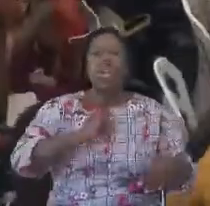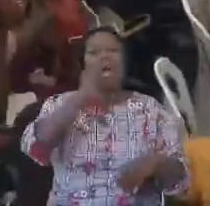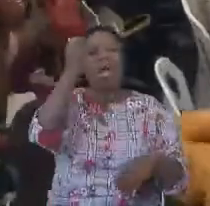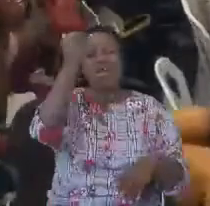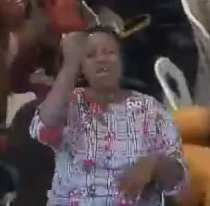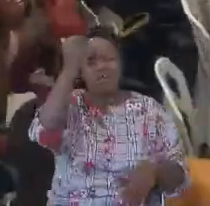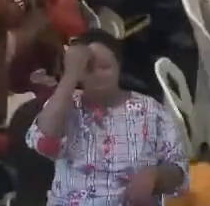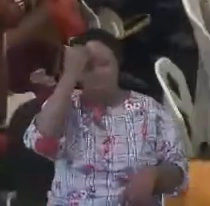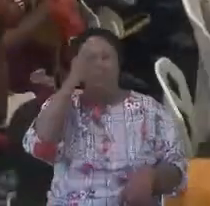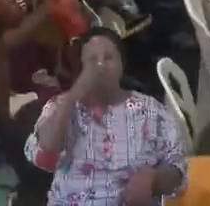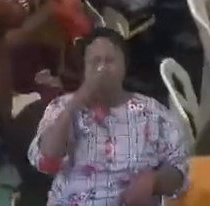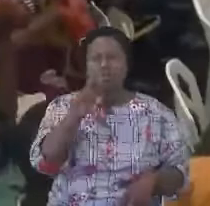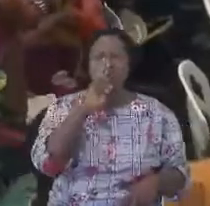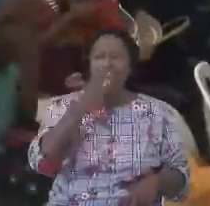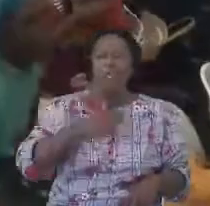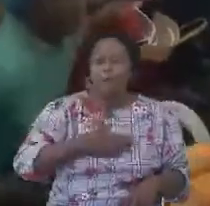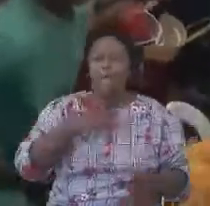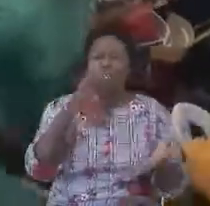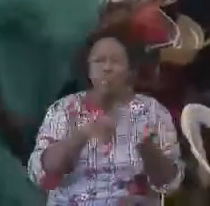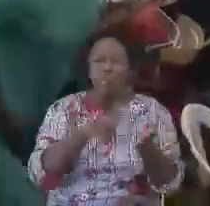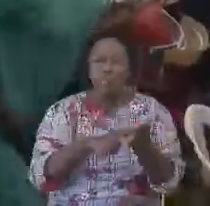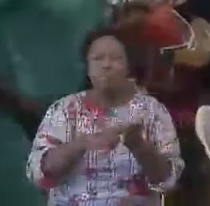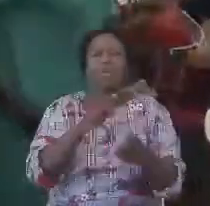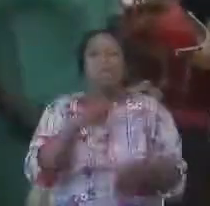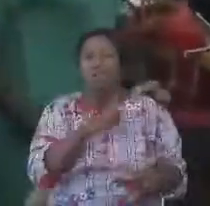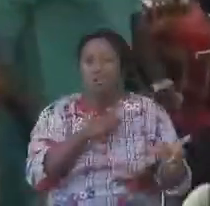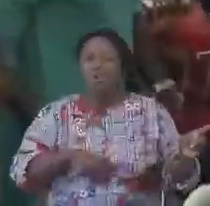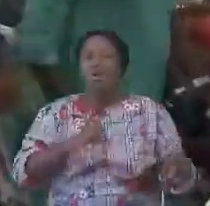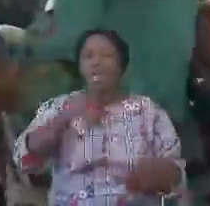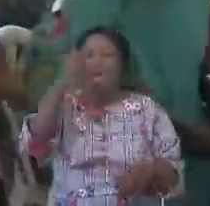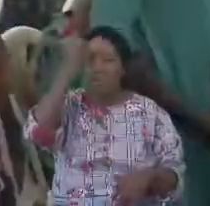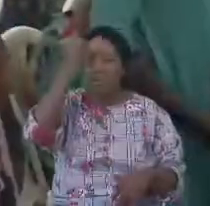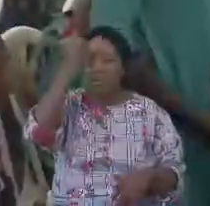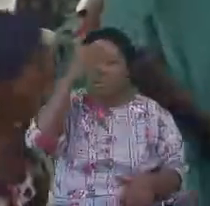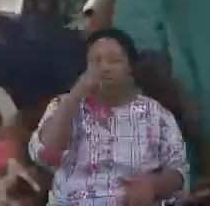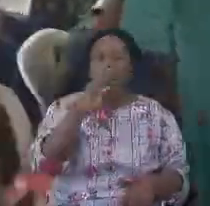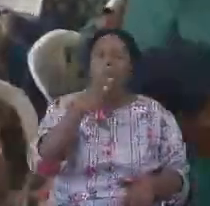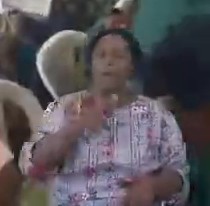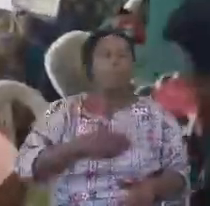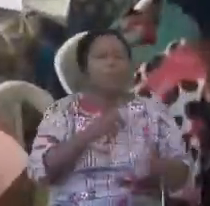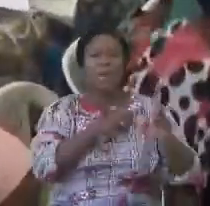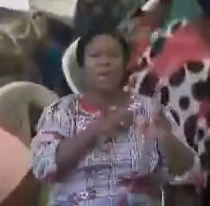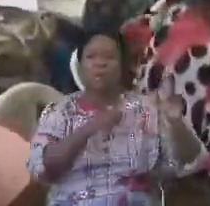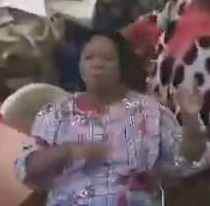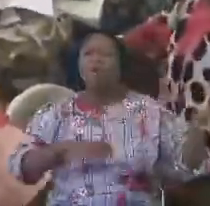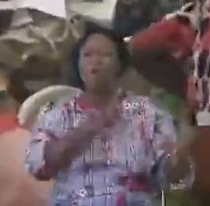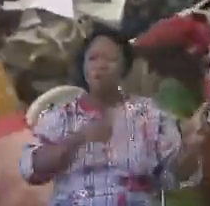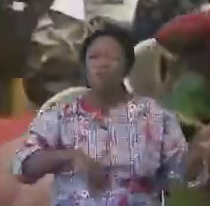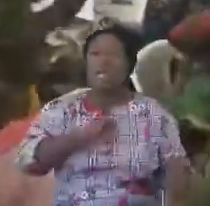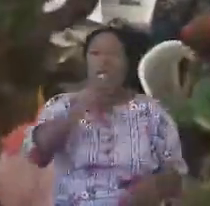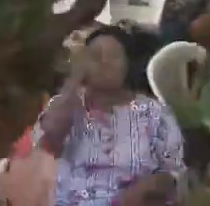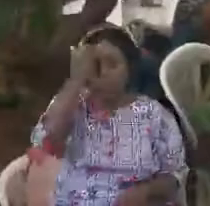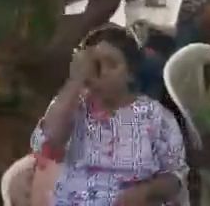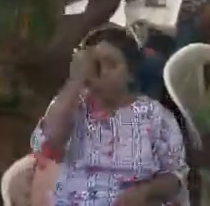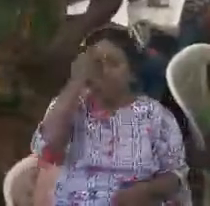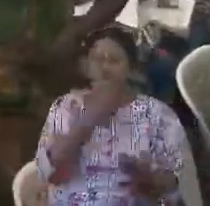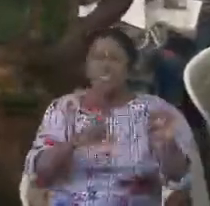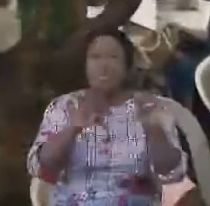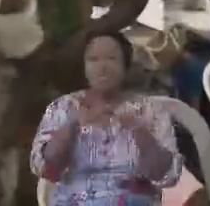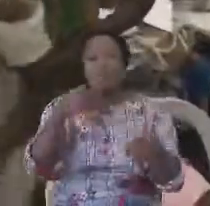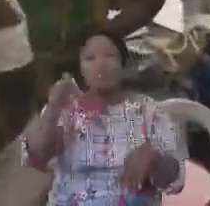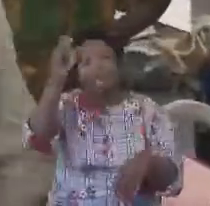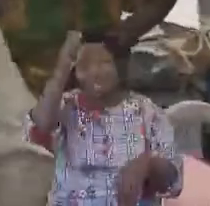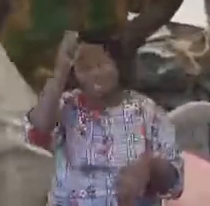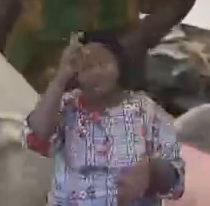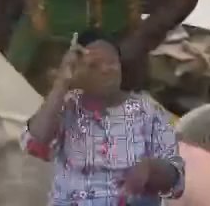and then tell the Lord, oh Lord, I know you are my substitute. Lord, I know you